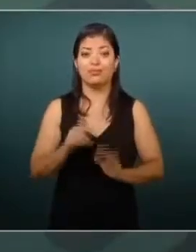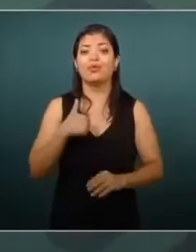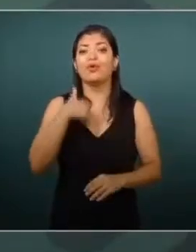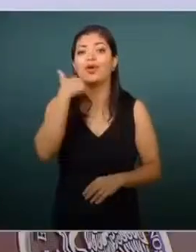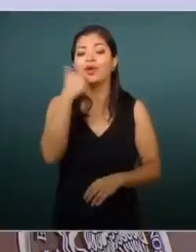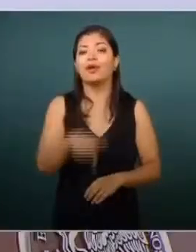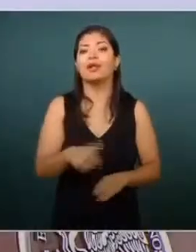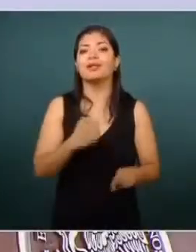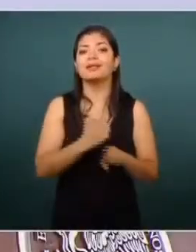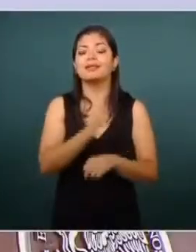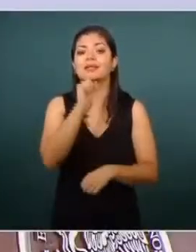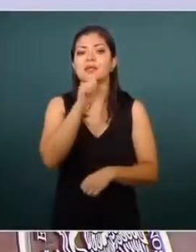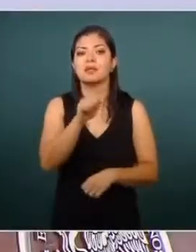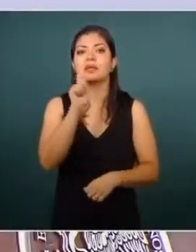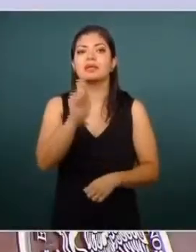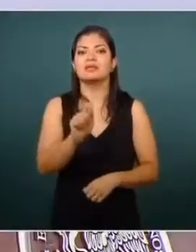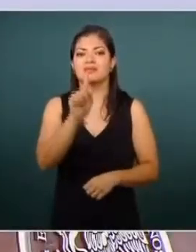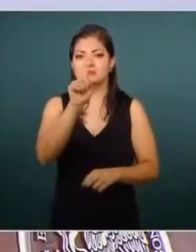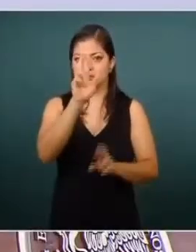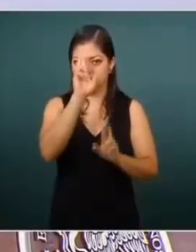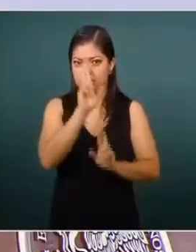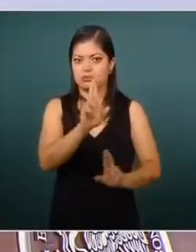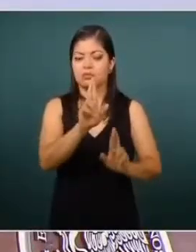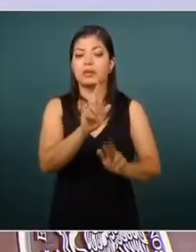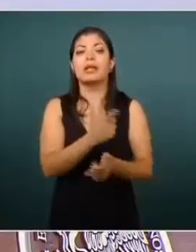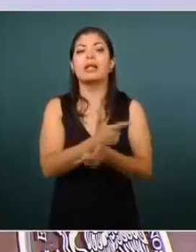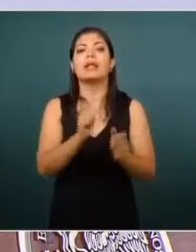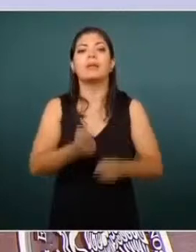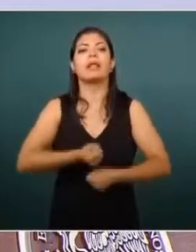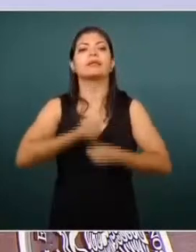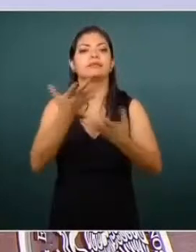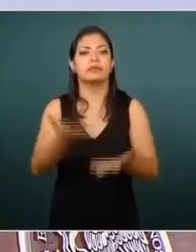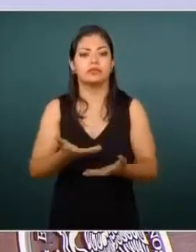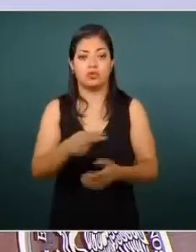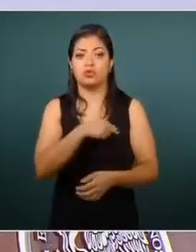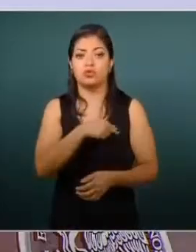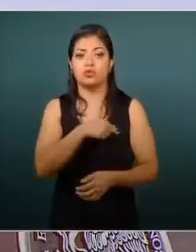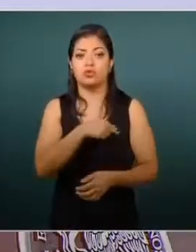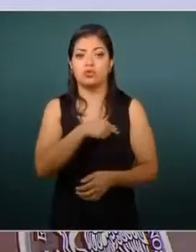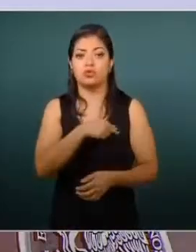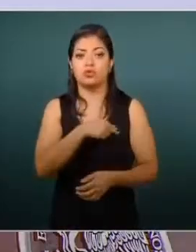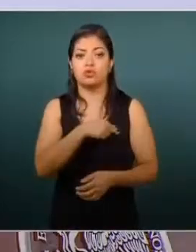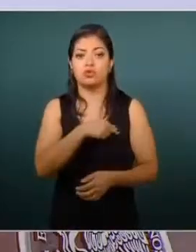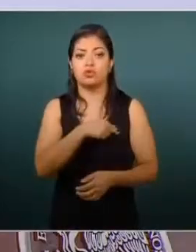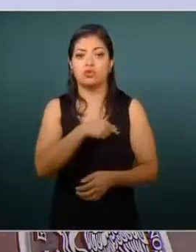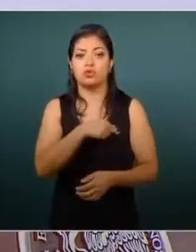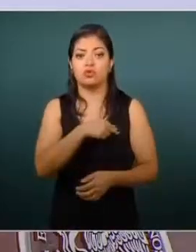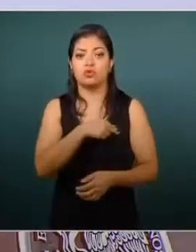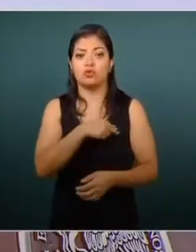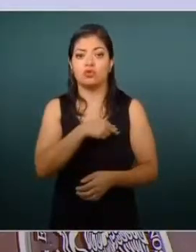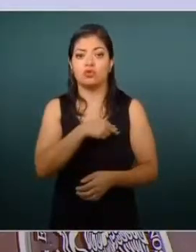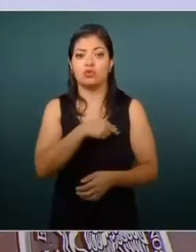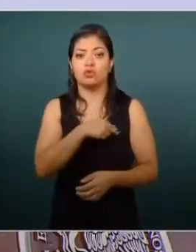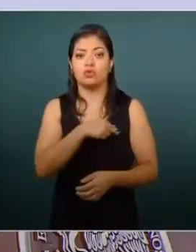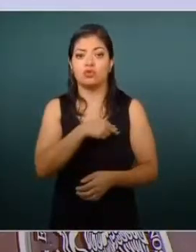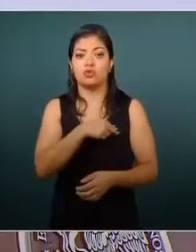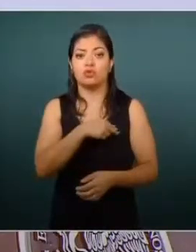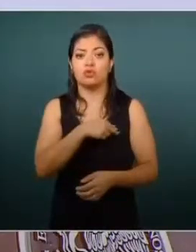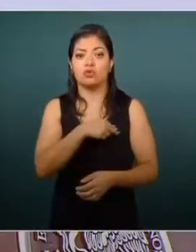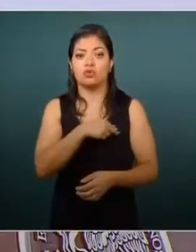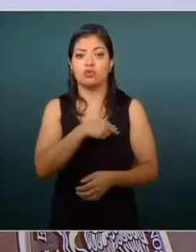Jalisco se garantice la libertad de expresión. Estamos trabajando para hacer modificaciones. So what we want is for them